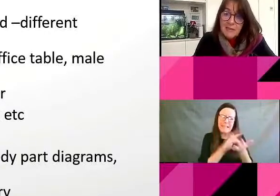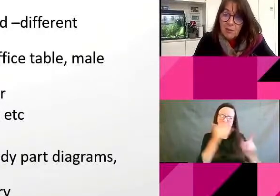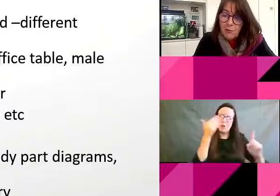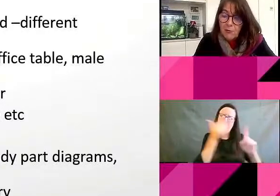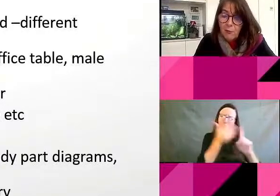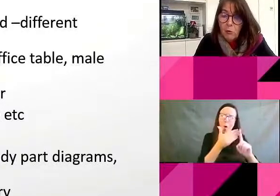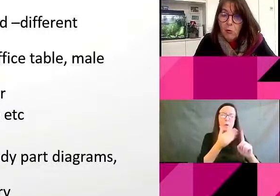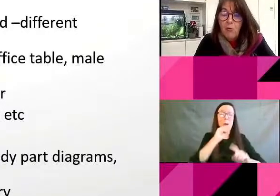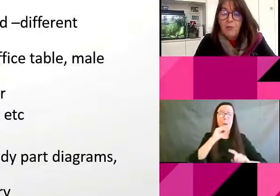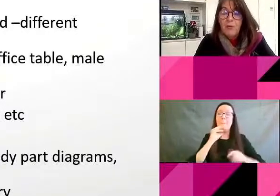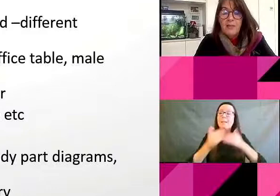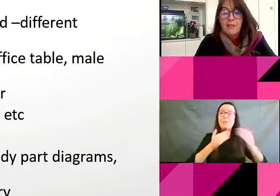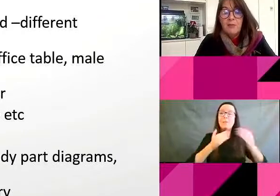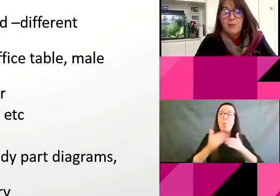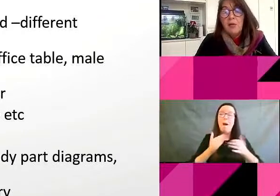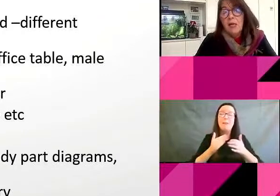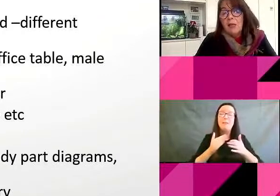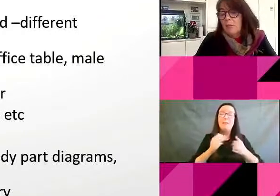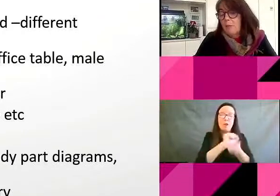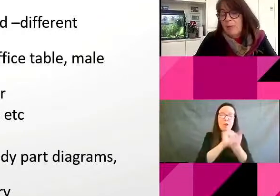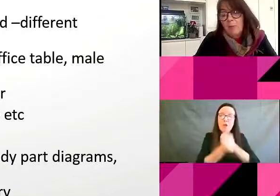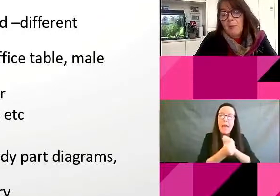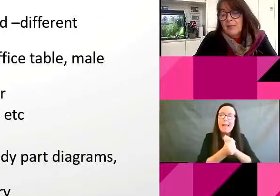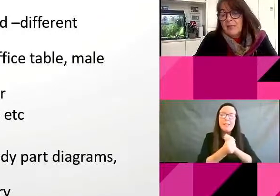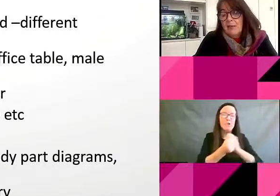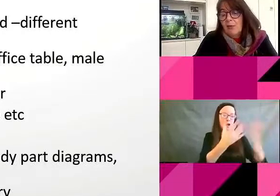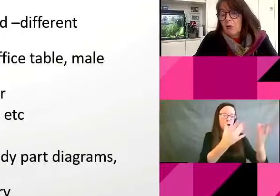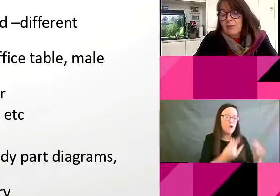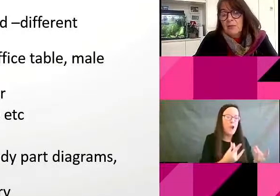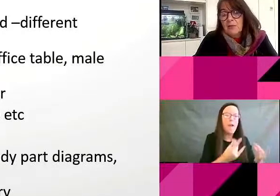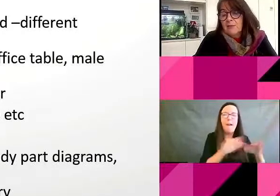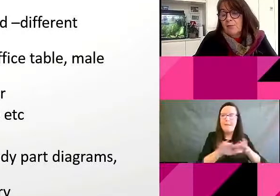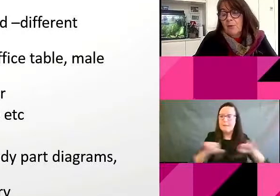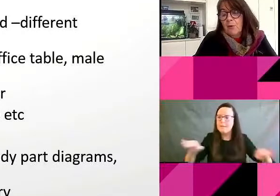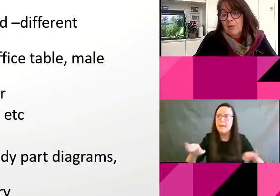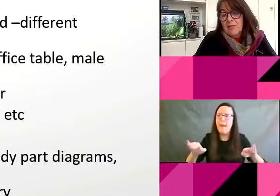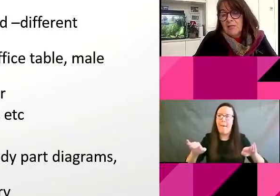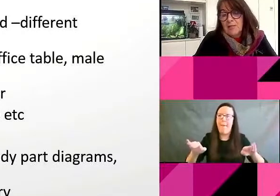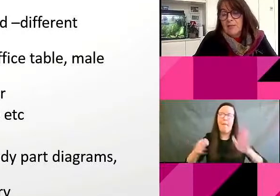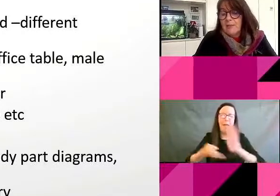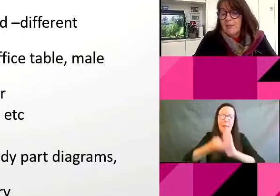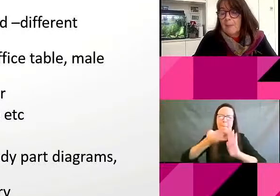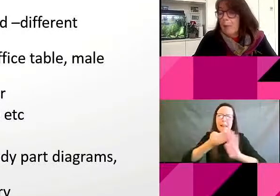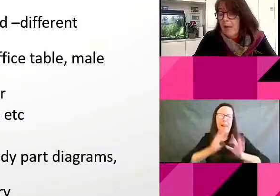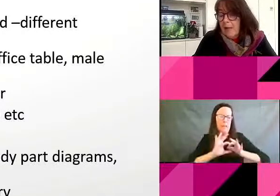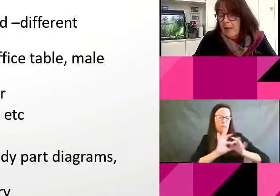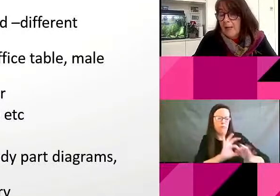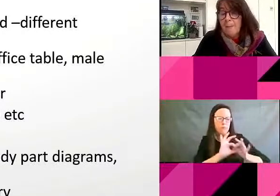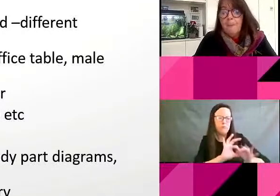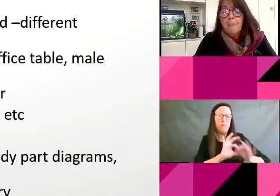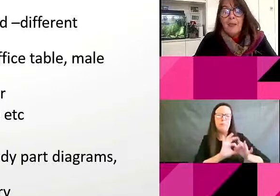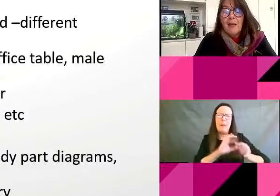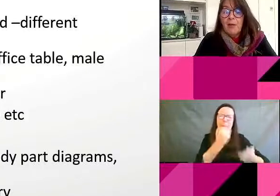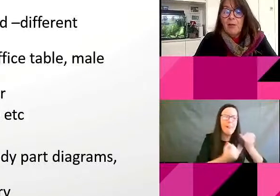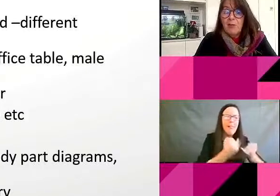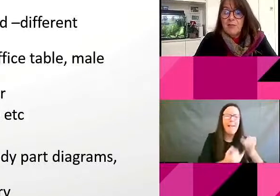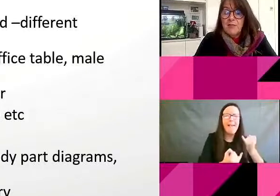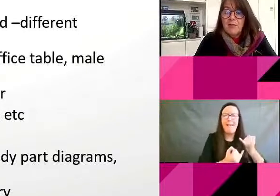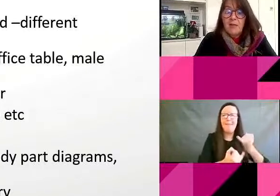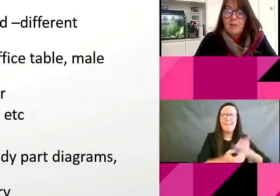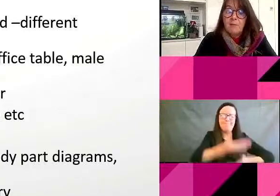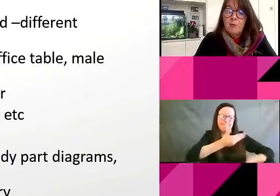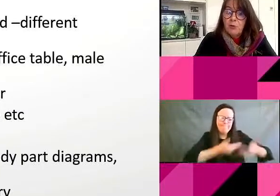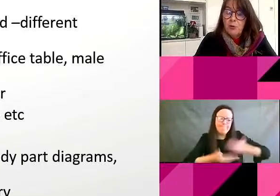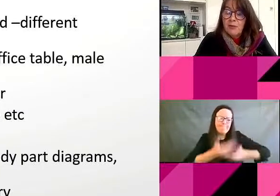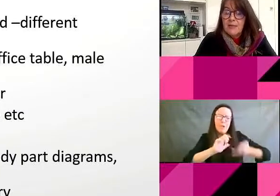maybe sitting on the floor for the interview, maybe building up lots and lots of rapport sessions and play. And we